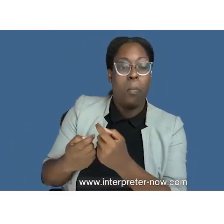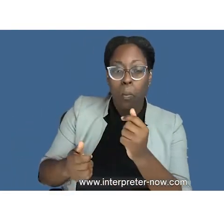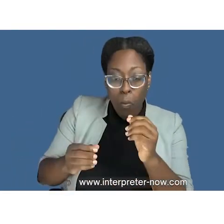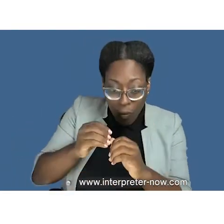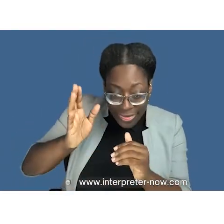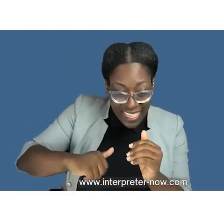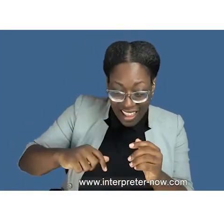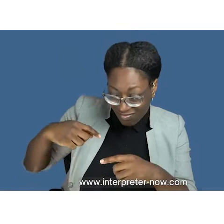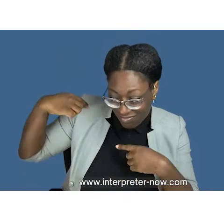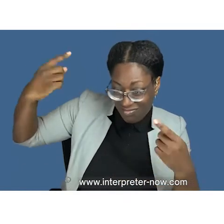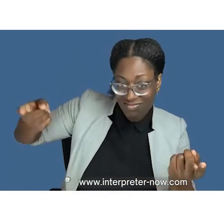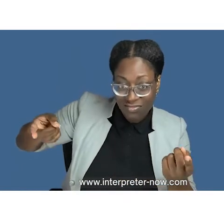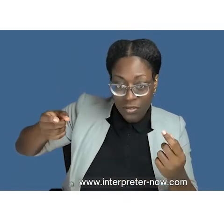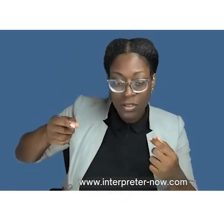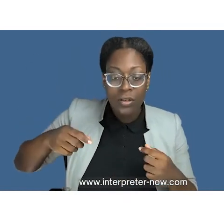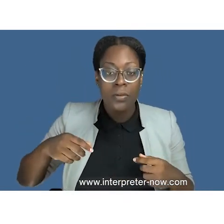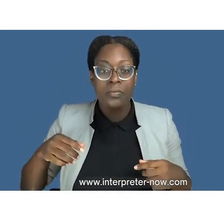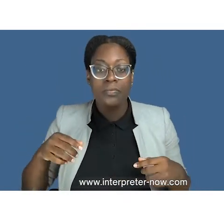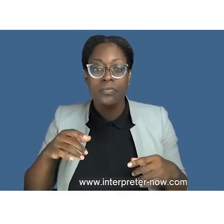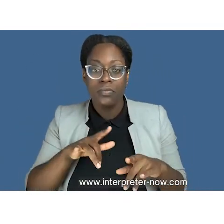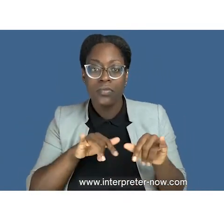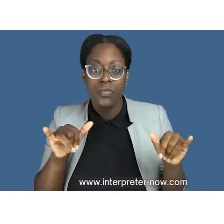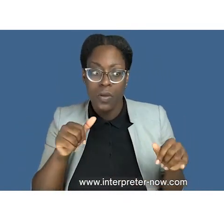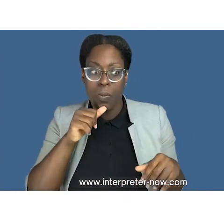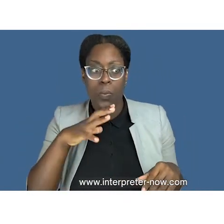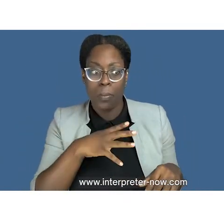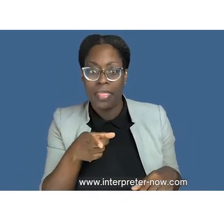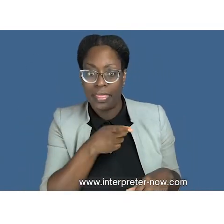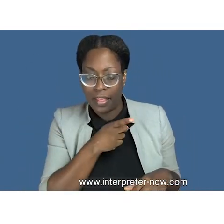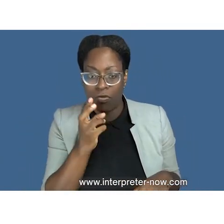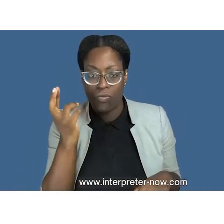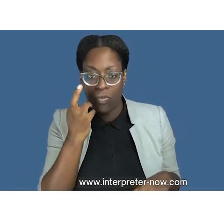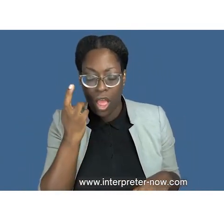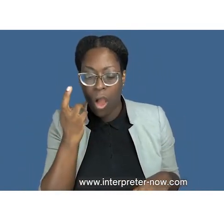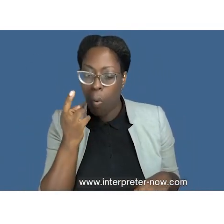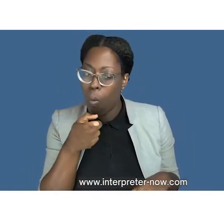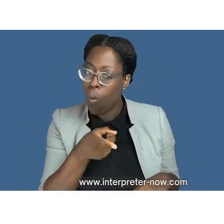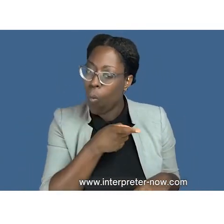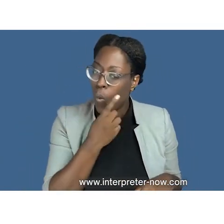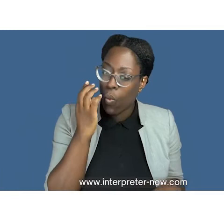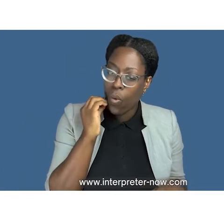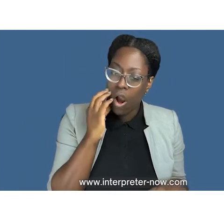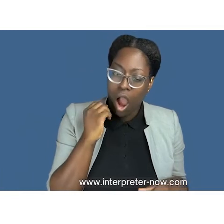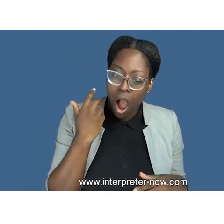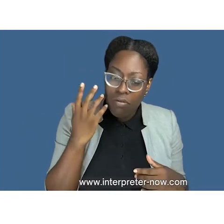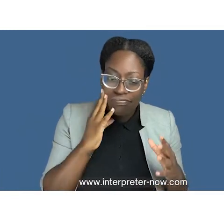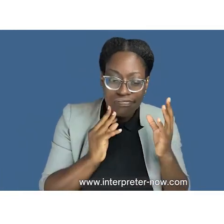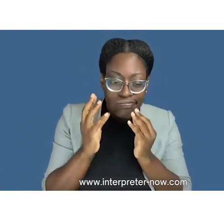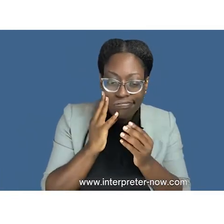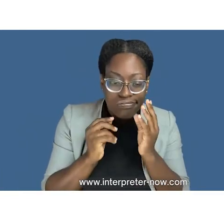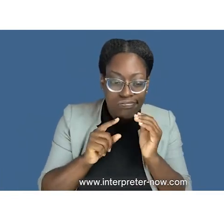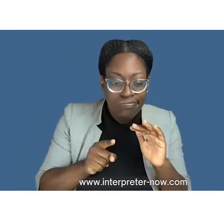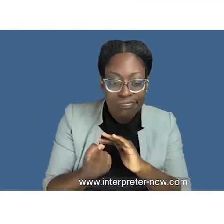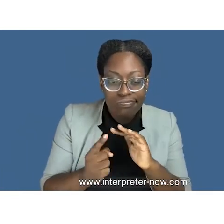obviously had work to do, and at the same time, the women started to realize that they were experiencing microaggressions regularly. They